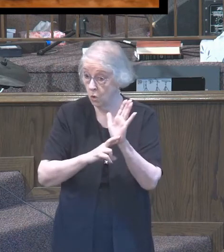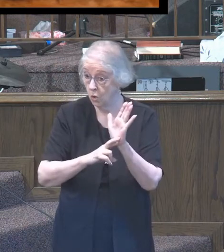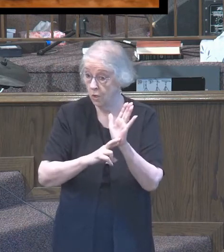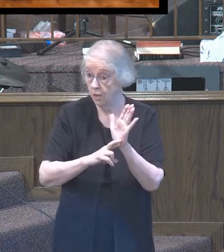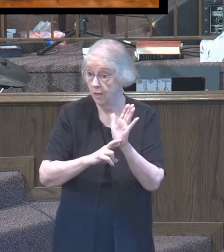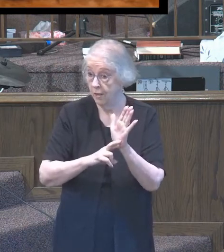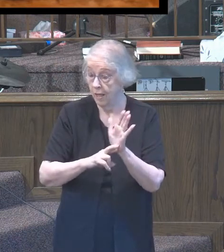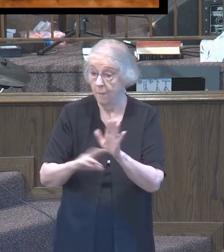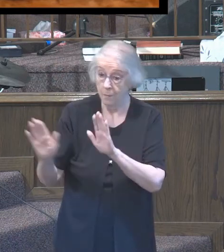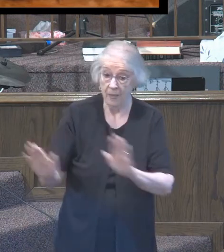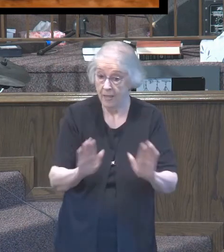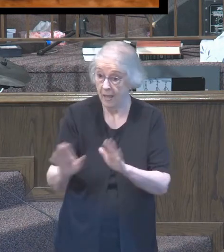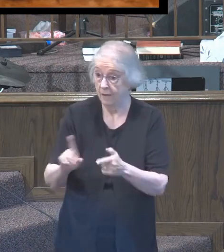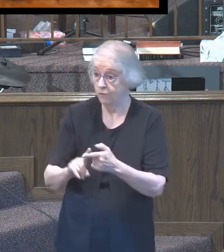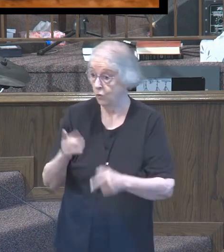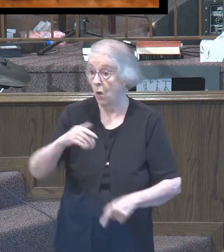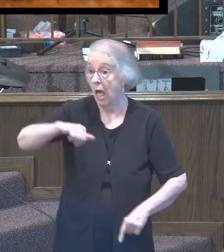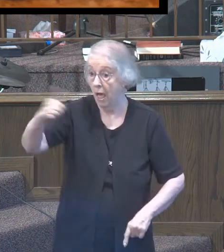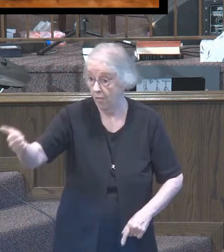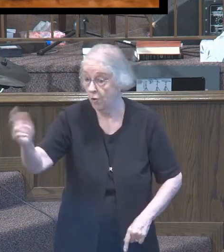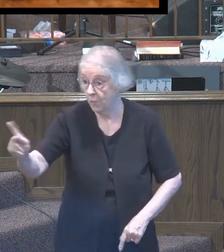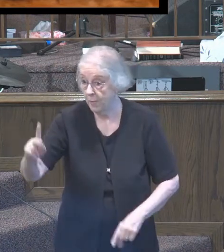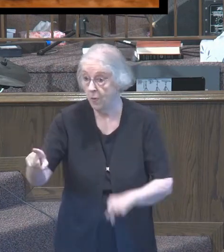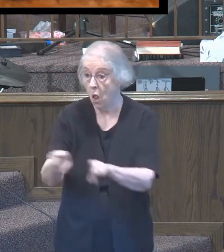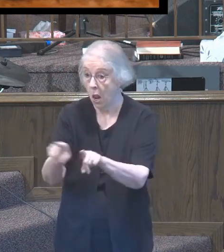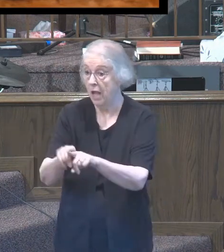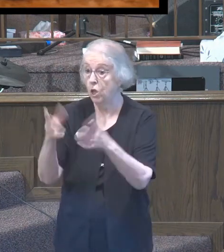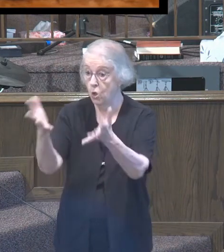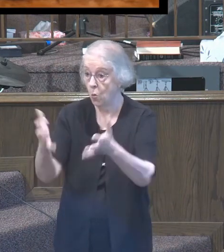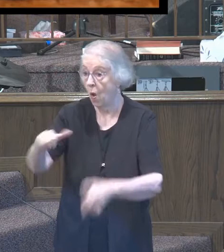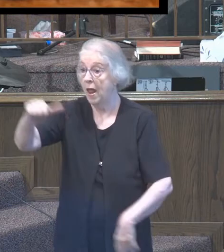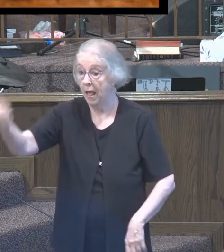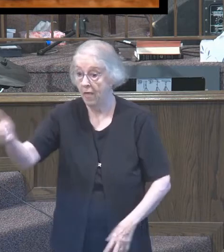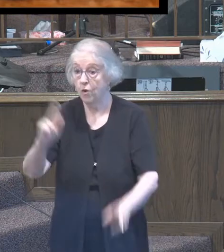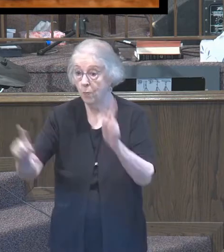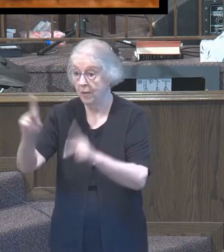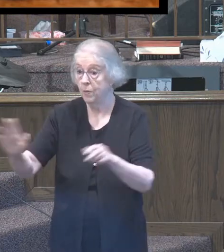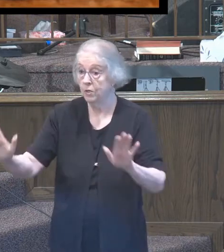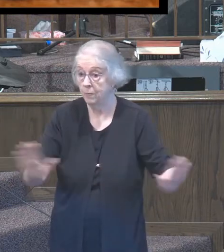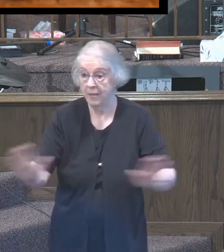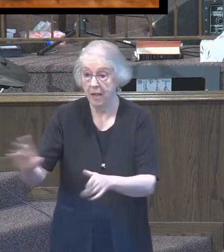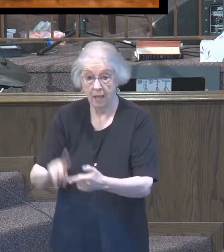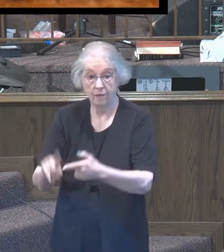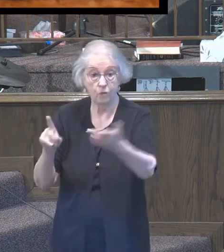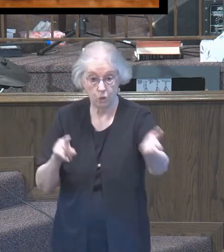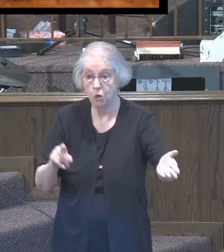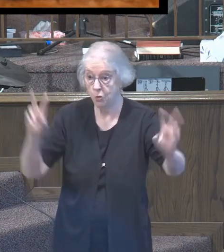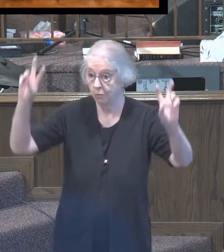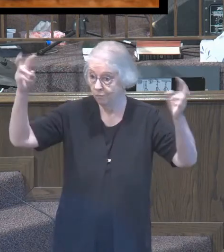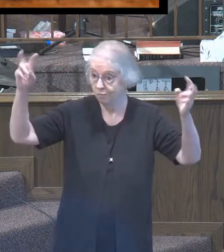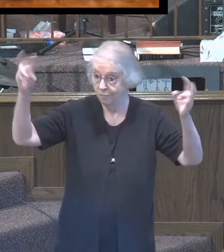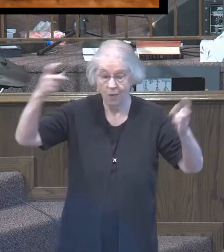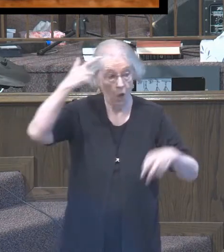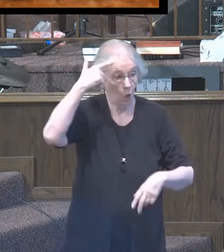his disciples. And so we could call the Sermon on the Mount, if you would, we can call